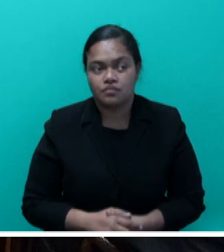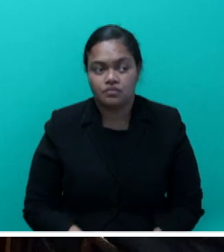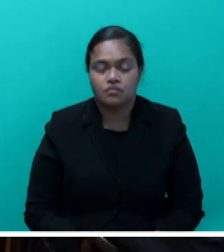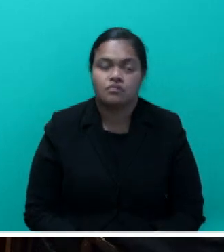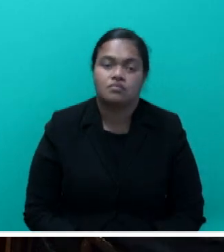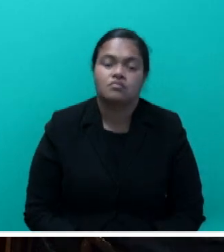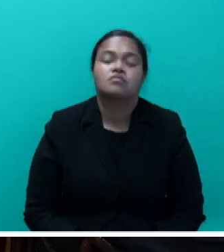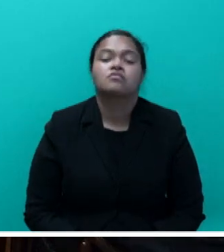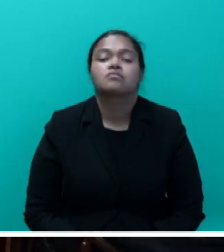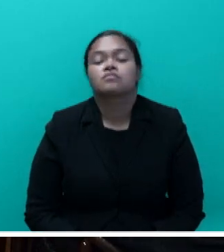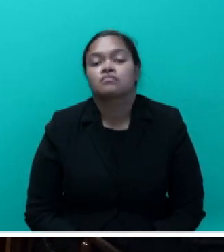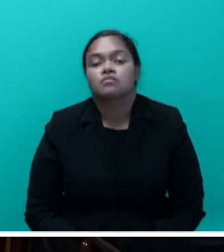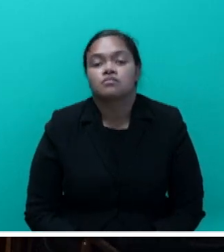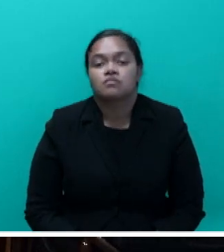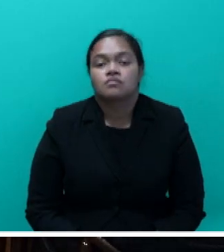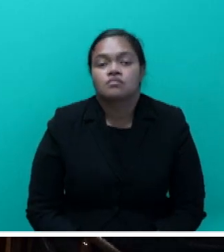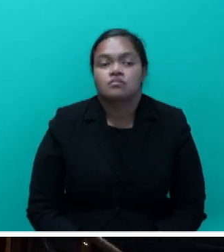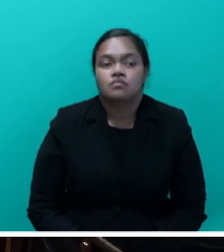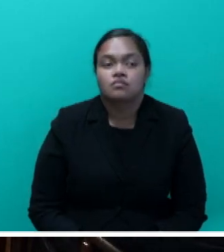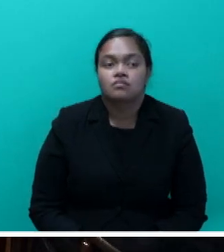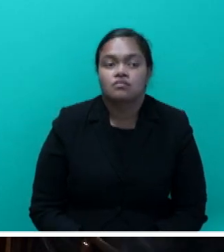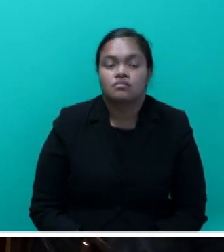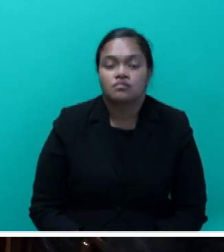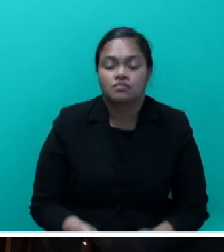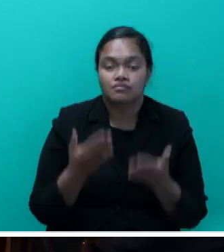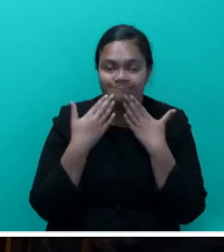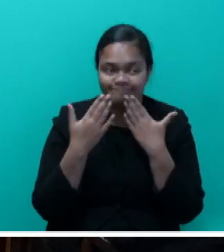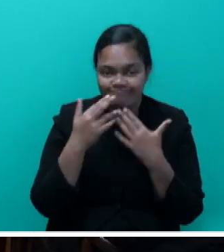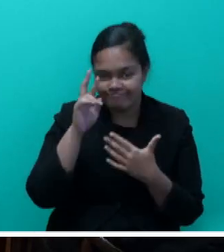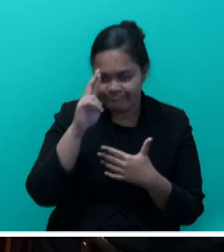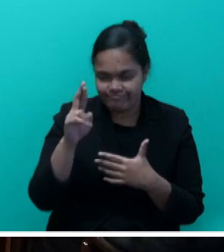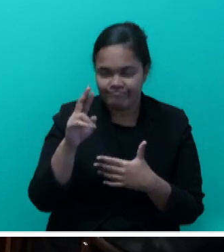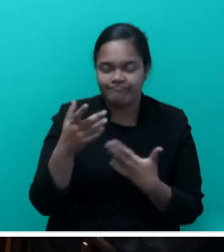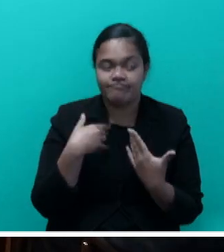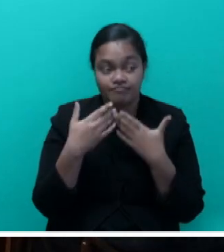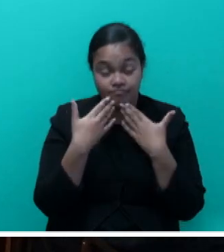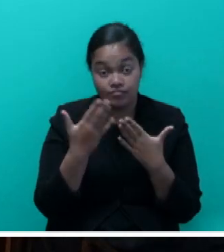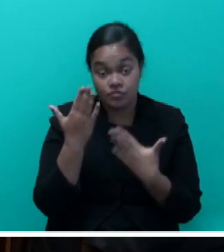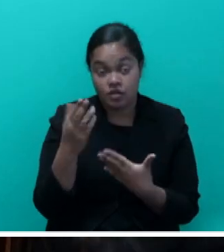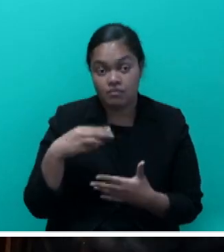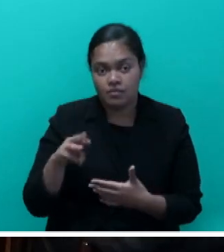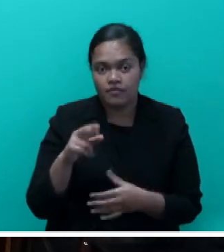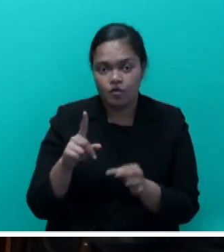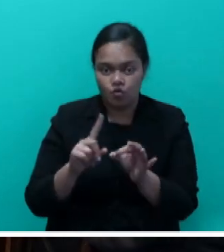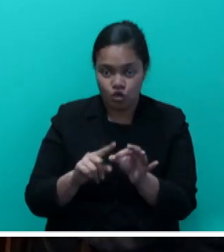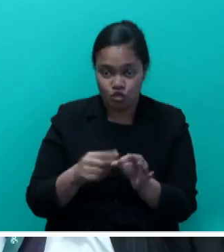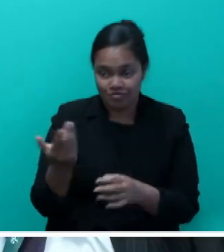Thank you, Mr. Speaker, sir. I thank the honourable member for the question regarding